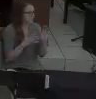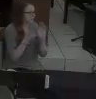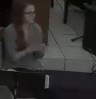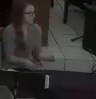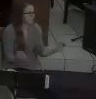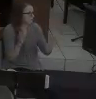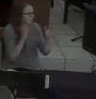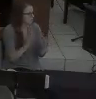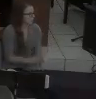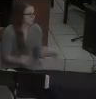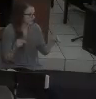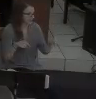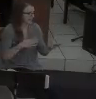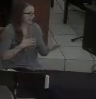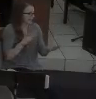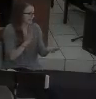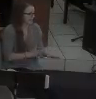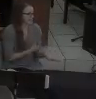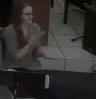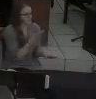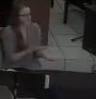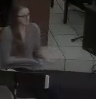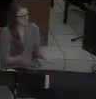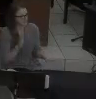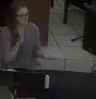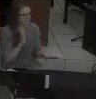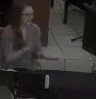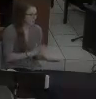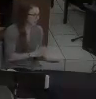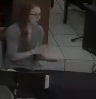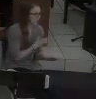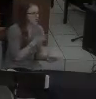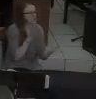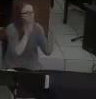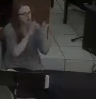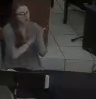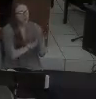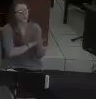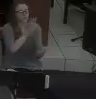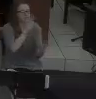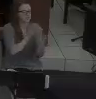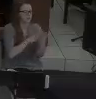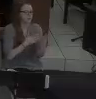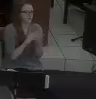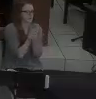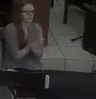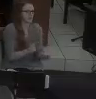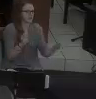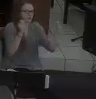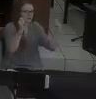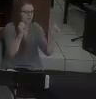my story, this is my song, praising